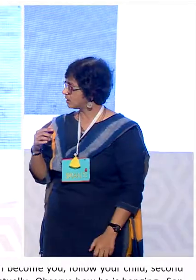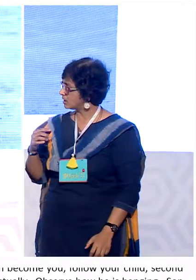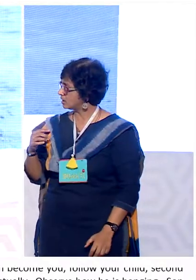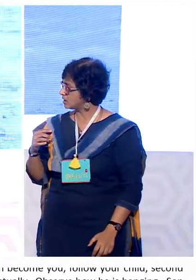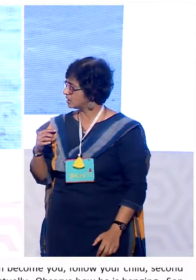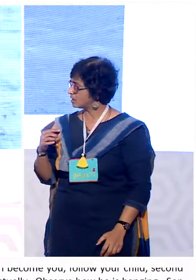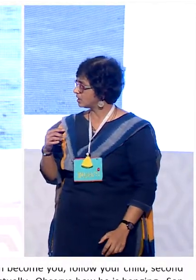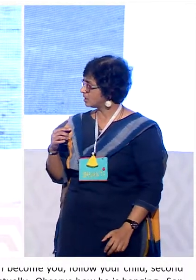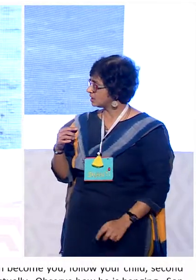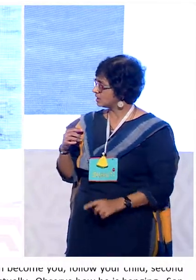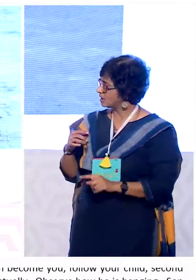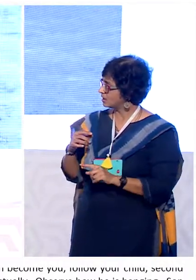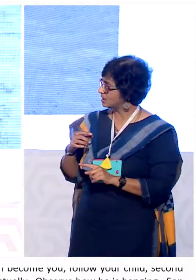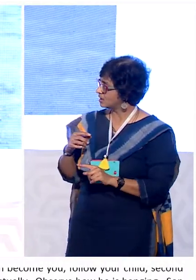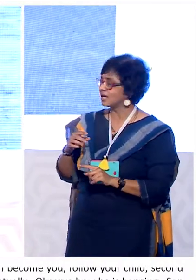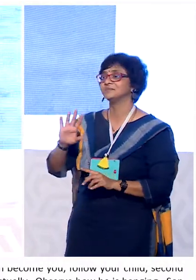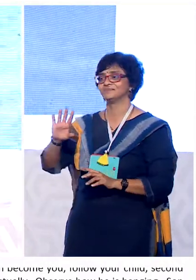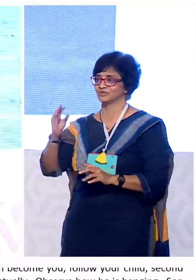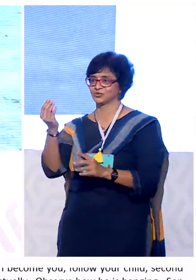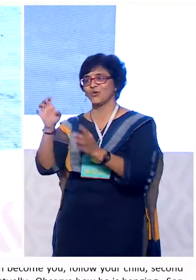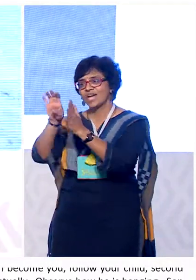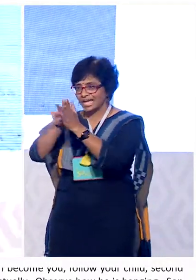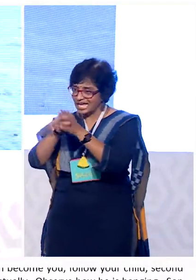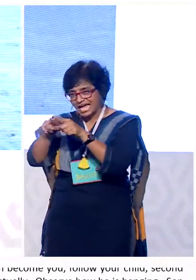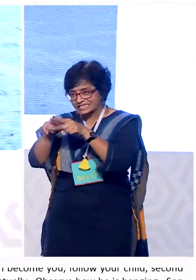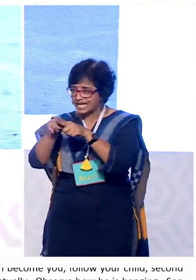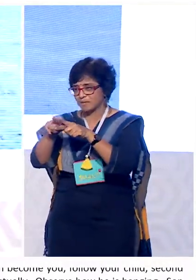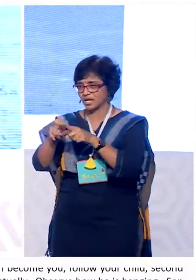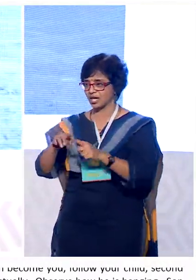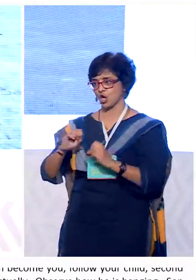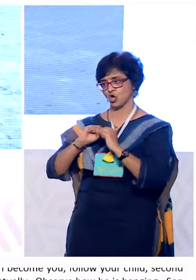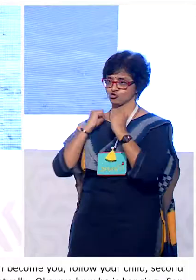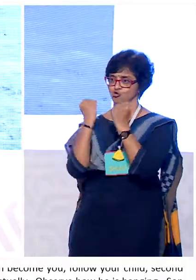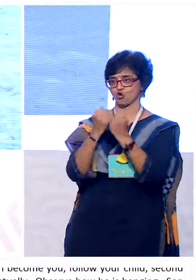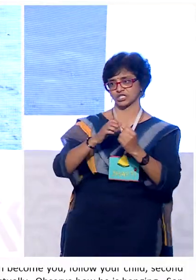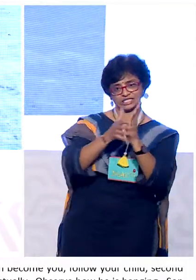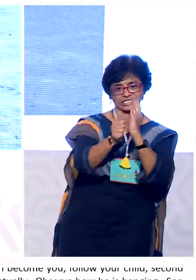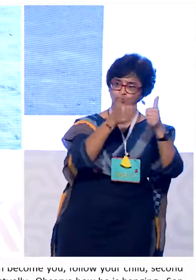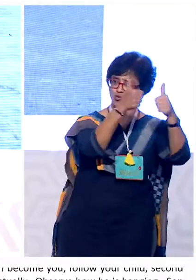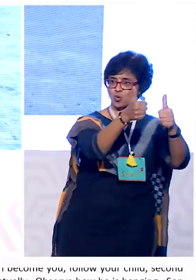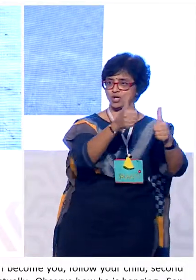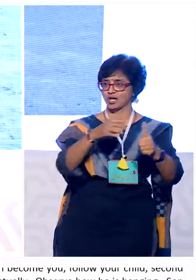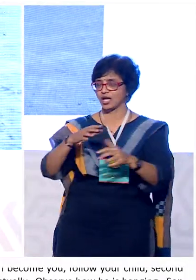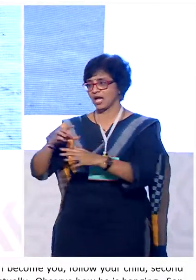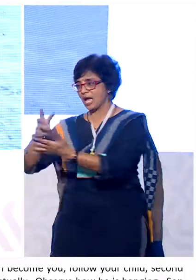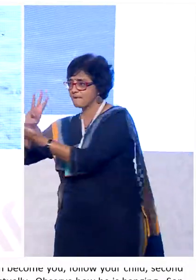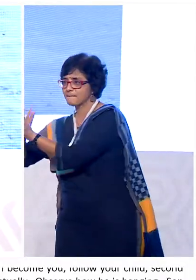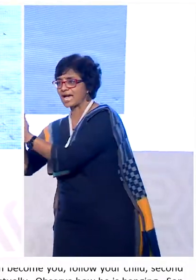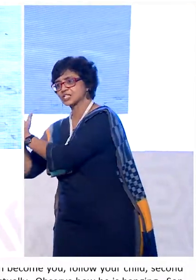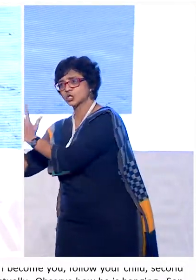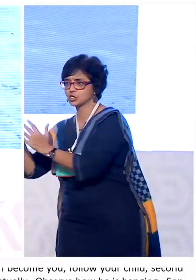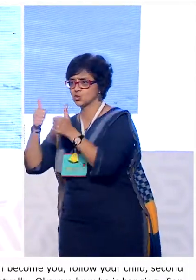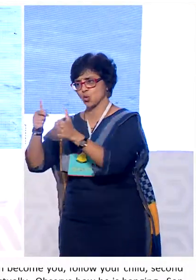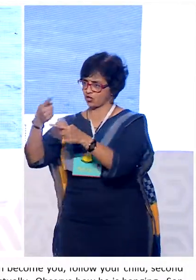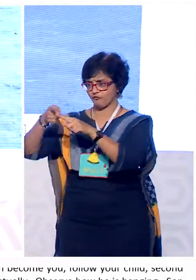a math professor but has terrible social skills. Or let's say with slightly lower functioning autism, who can remember all the football scores for